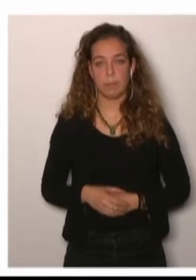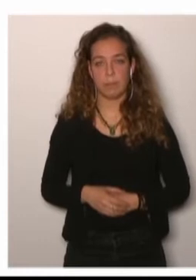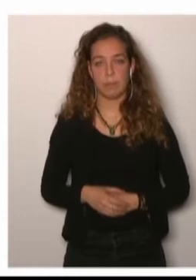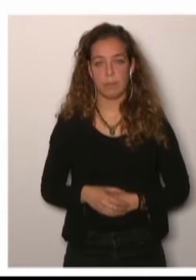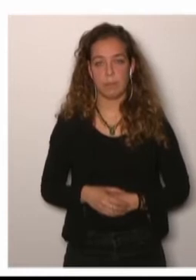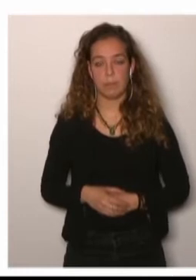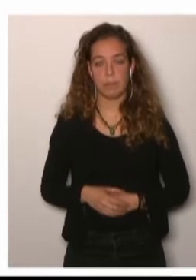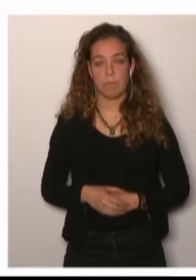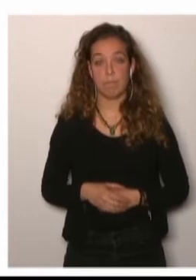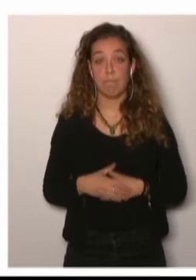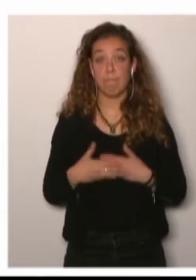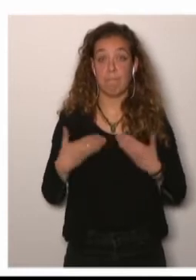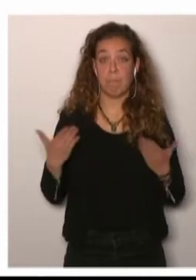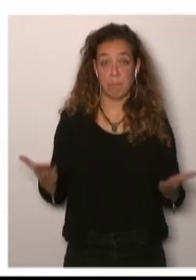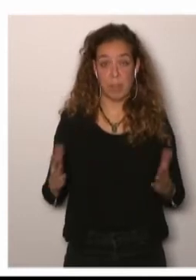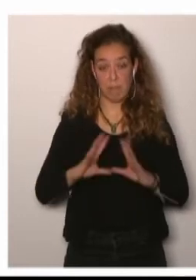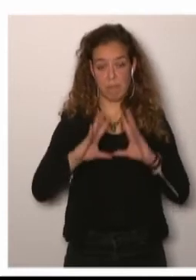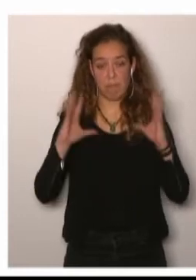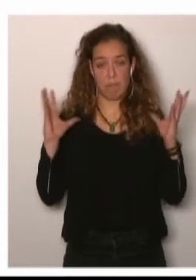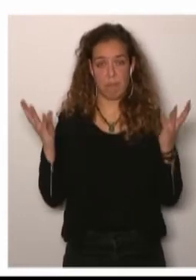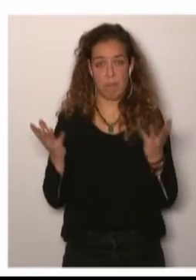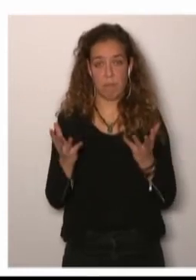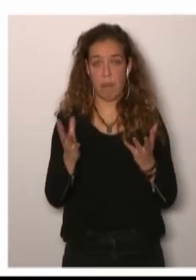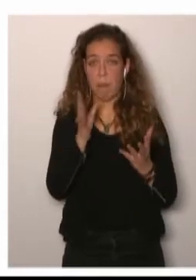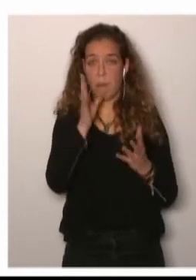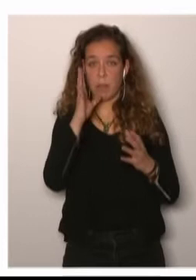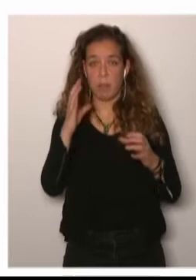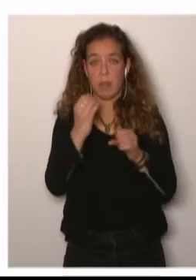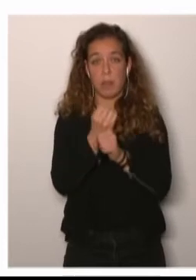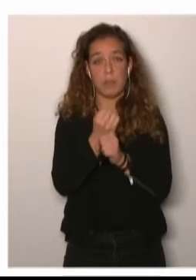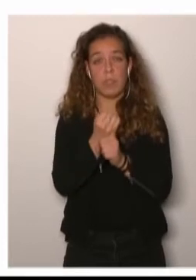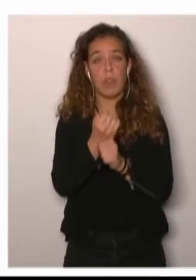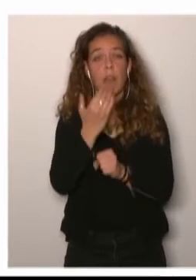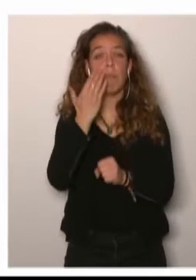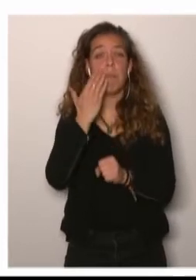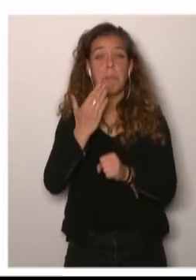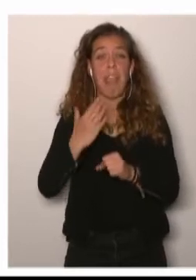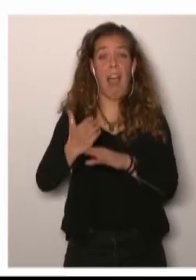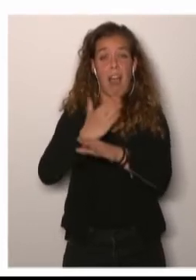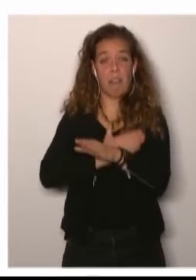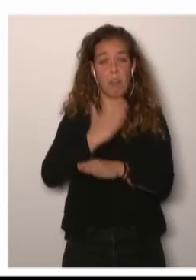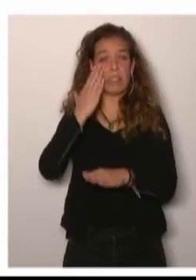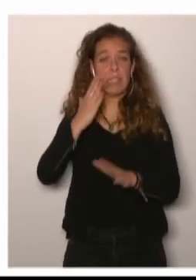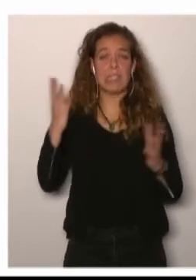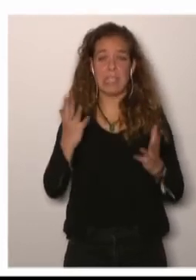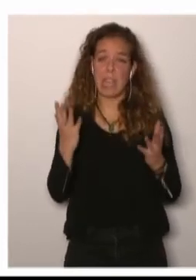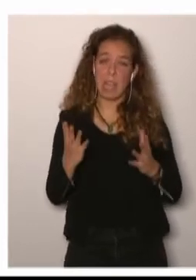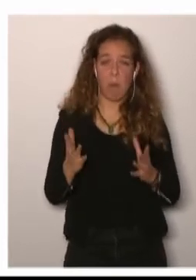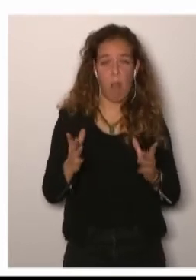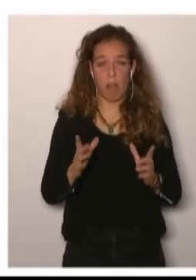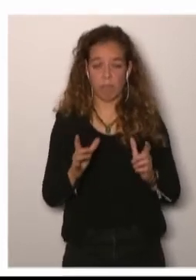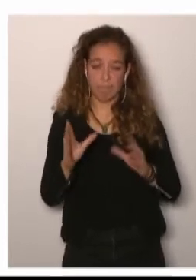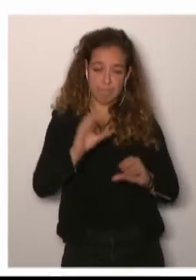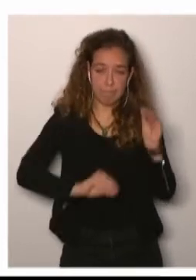relevant actors being familiar with the specificities of pediatric oncology drug development, but also the regulatory environment in which